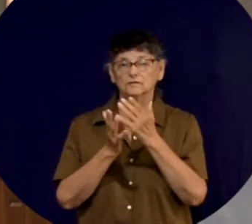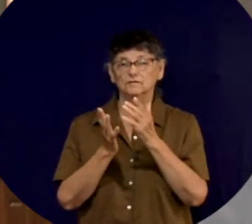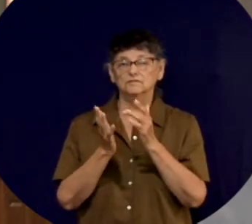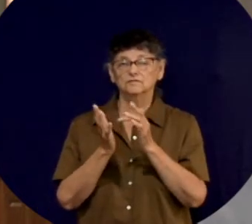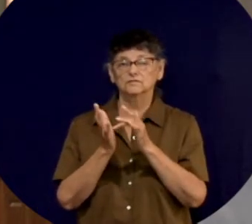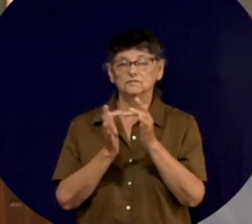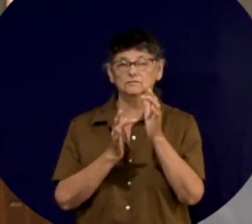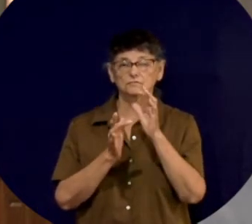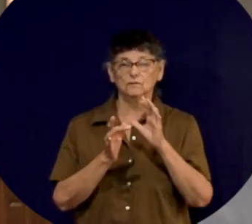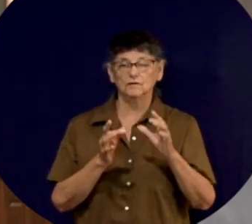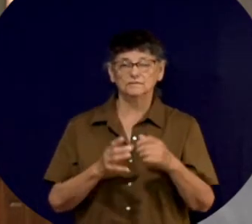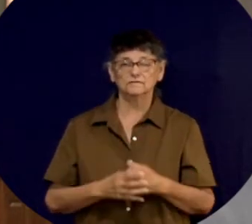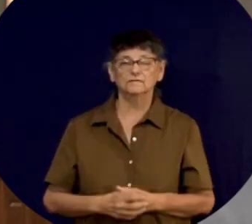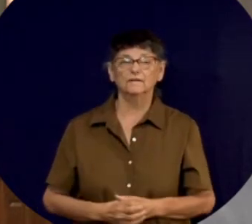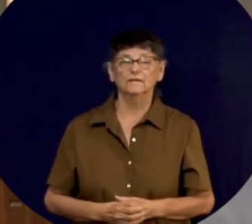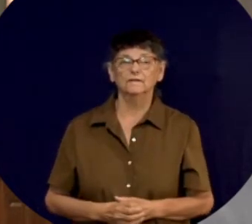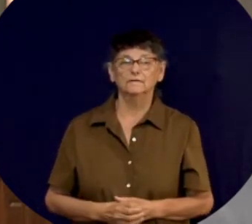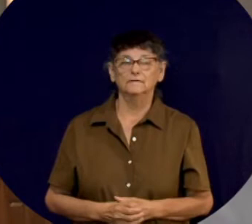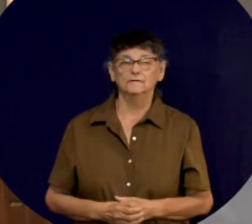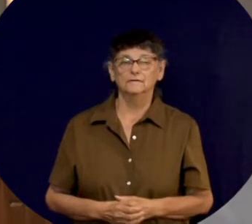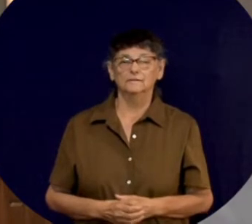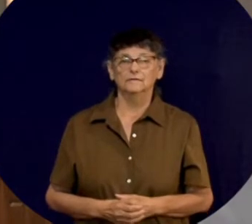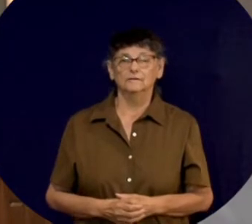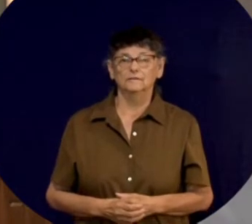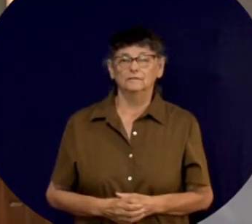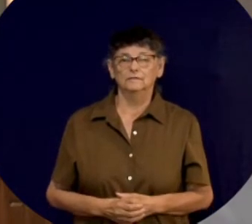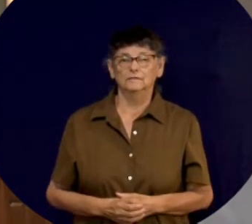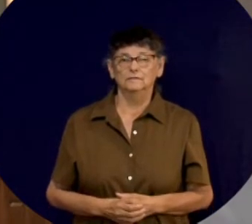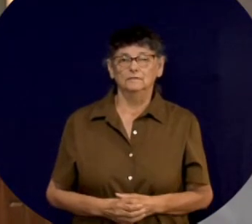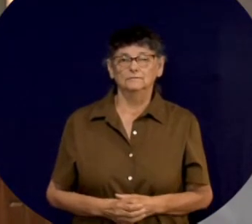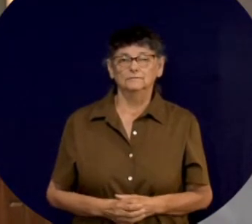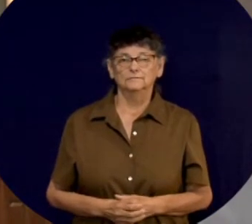Son, Jesus Christ.